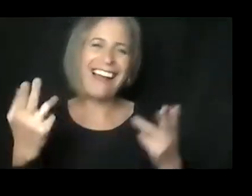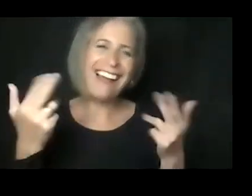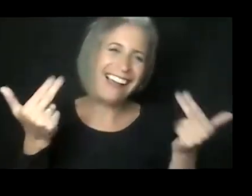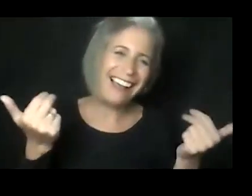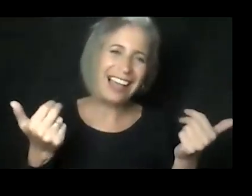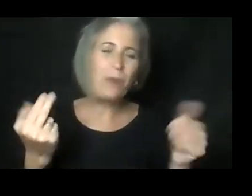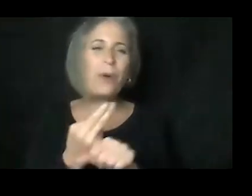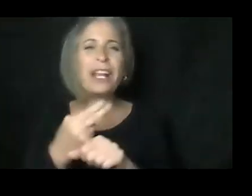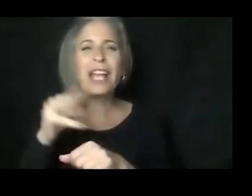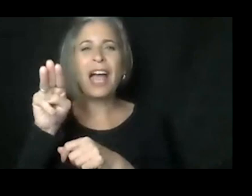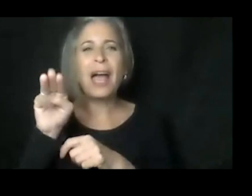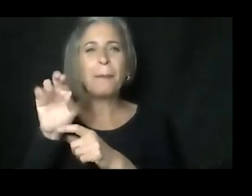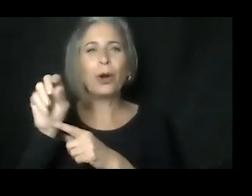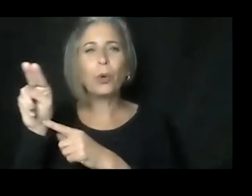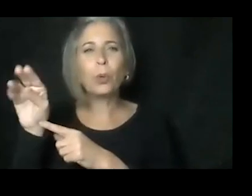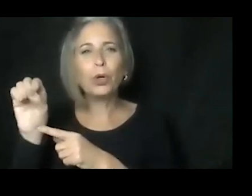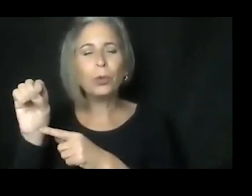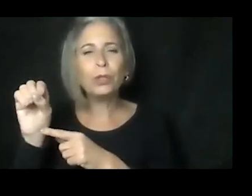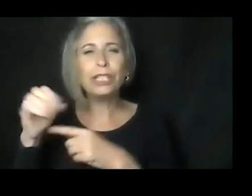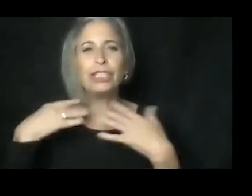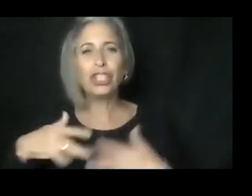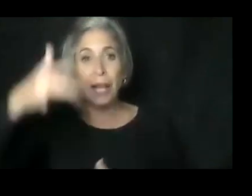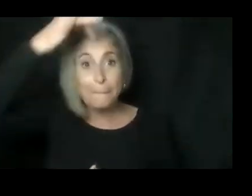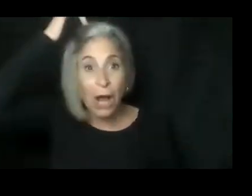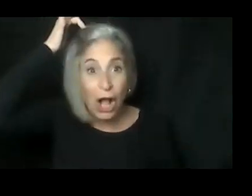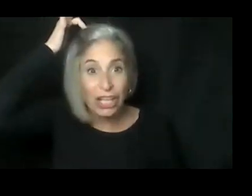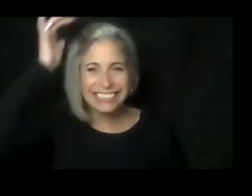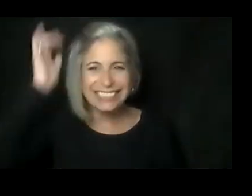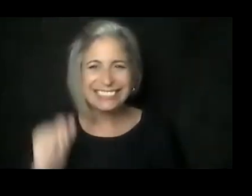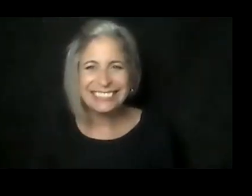wearing a maroon shirt and balding. Anyhow,